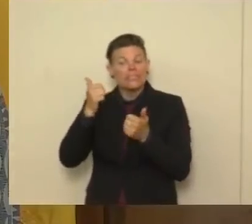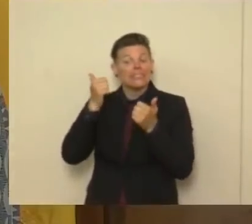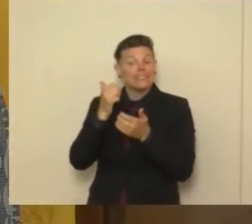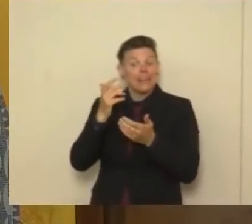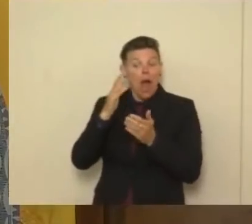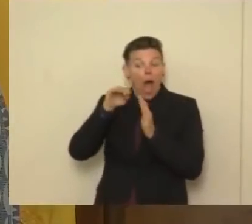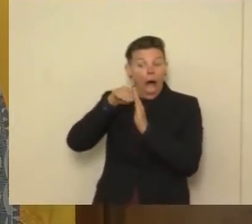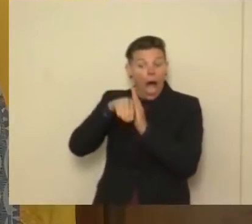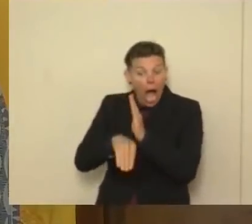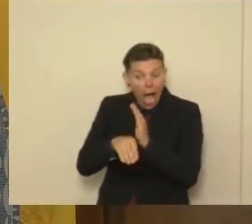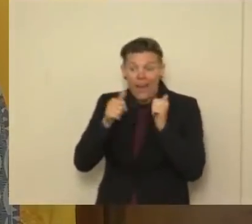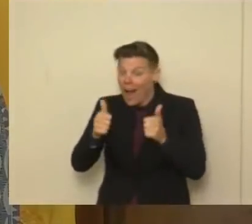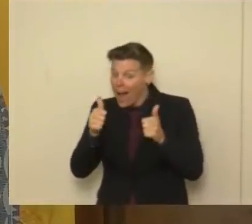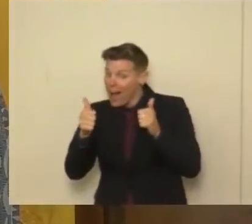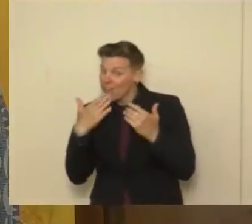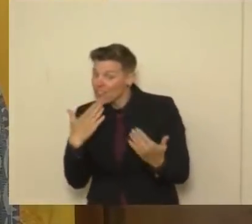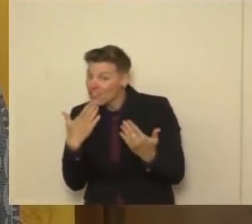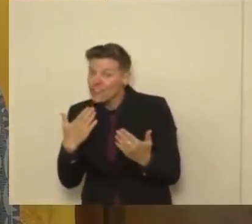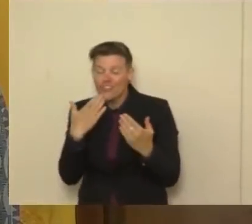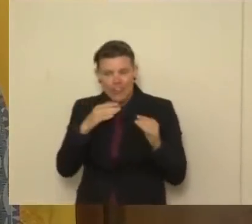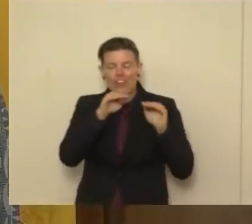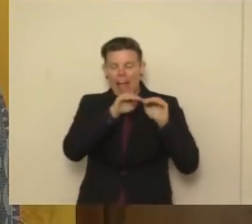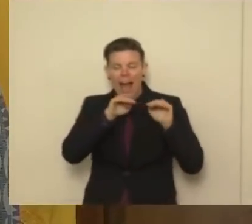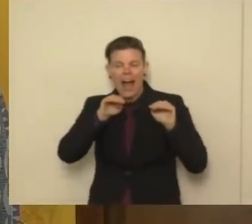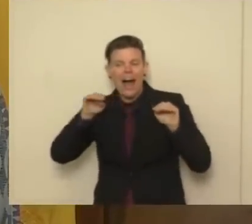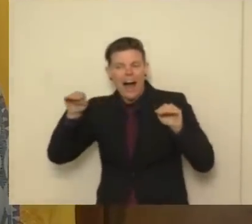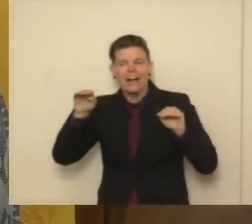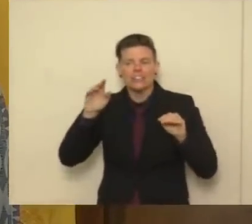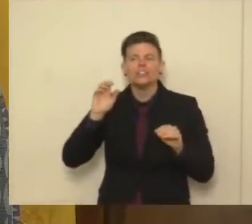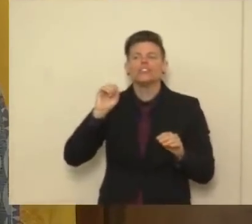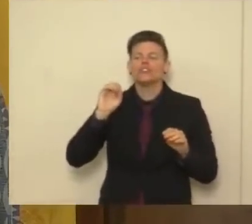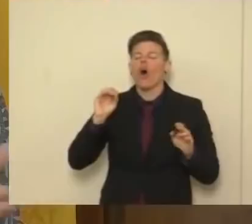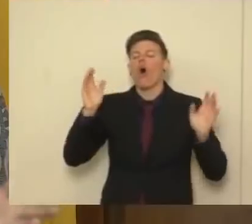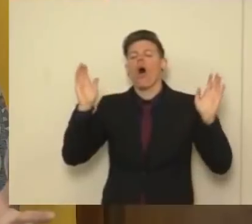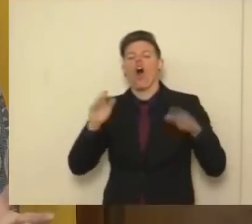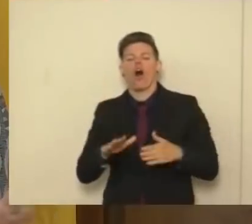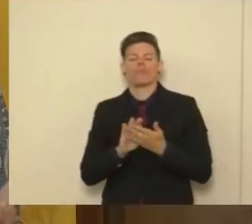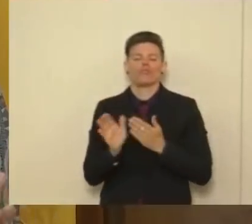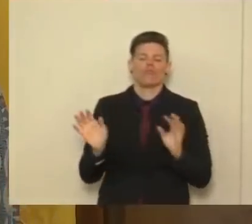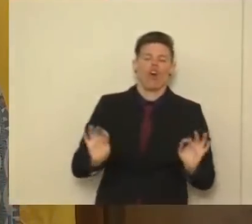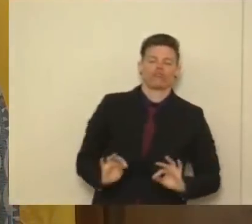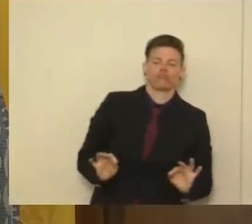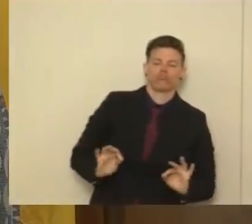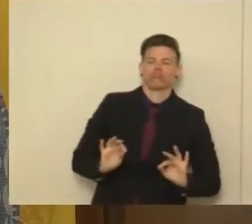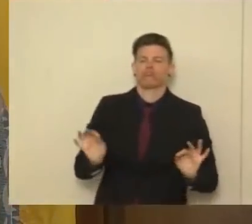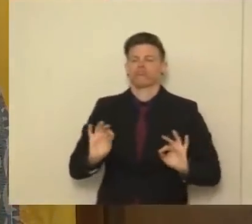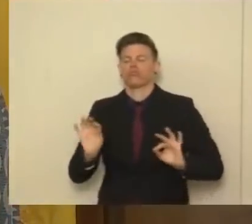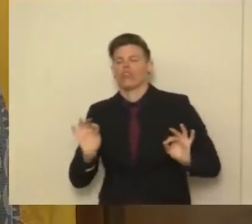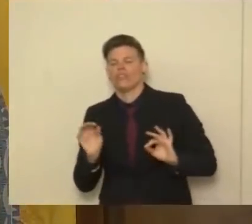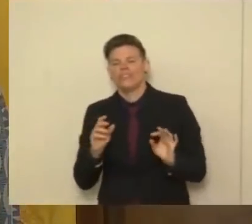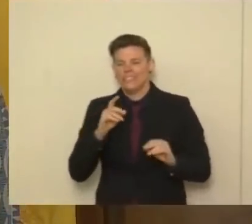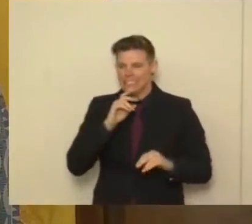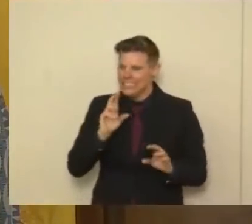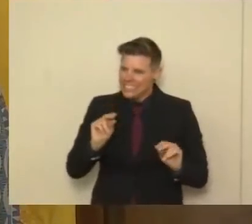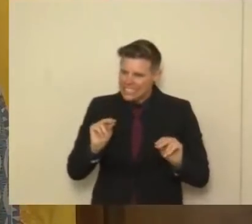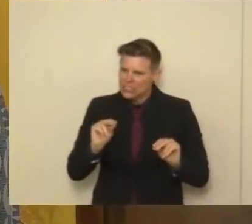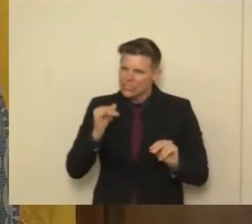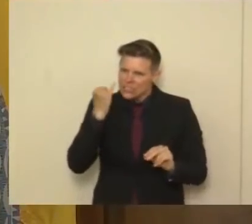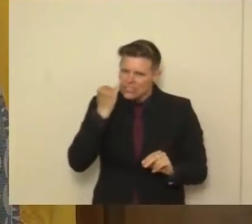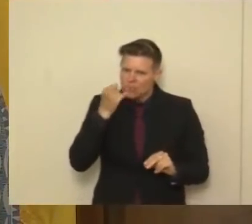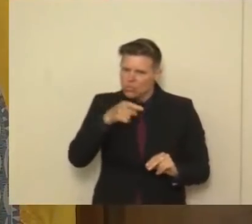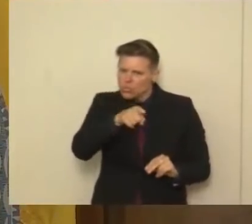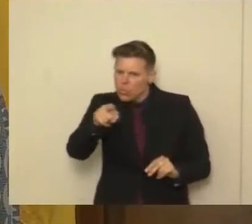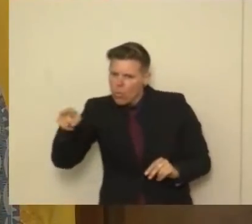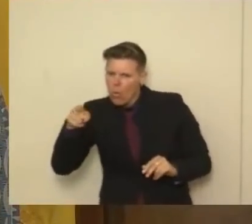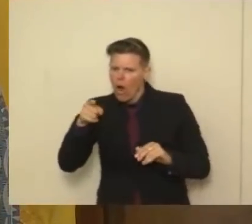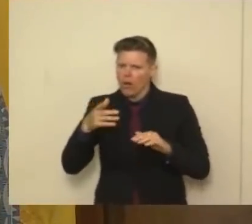state with no cases whatsoever. This sort of notion that, well, it's only 17 cases. But if you're doubling, right, and your rate of